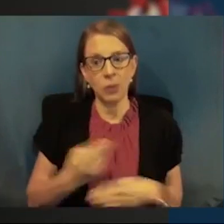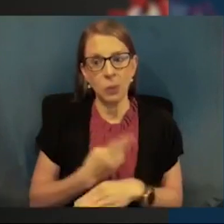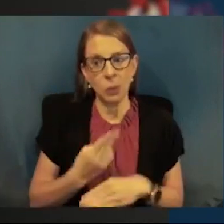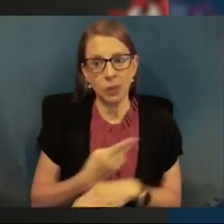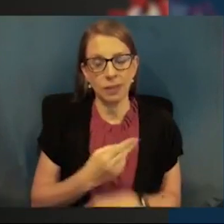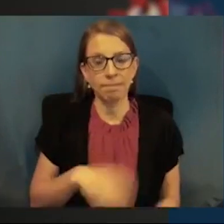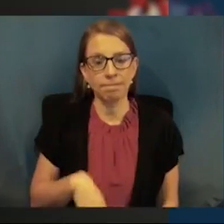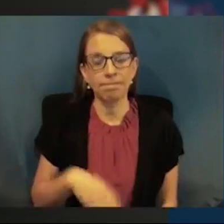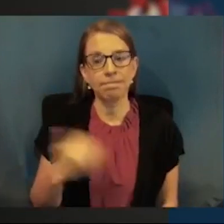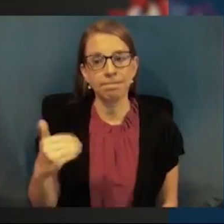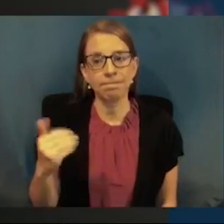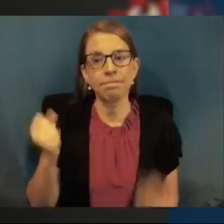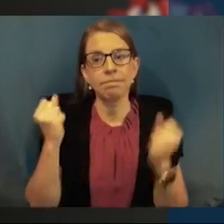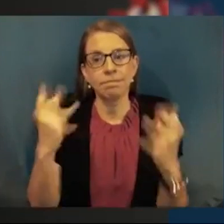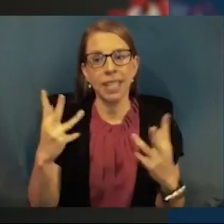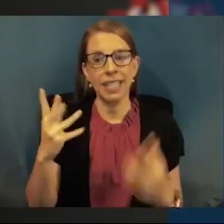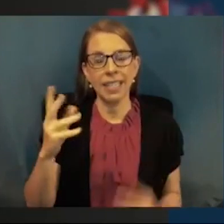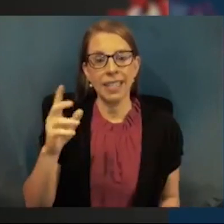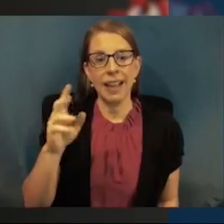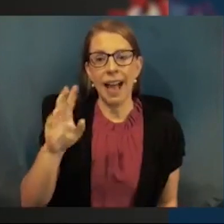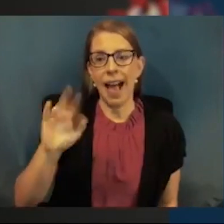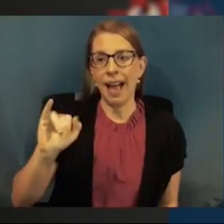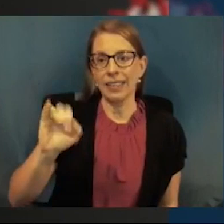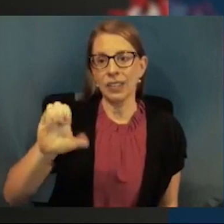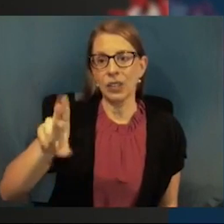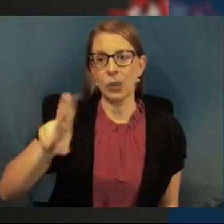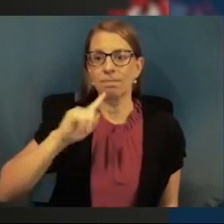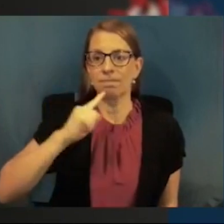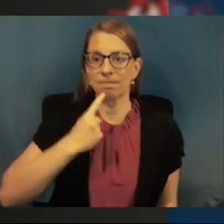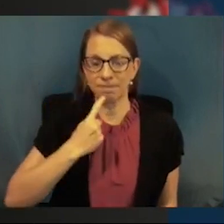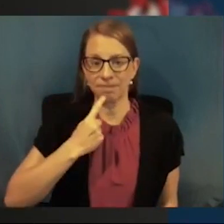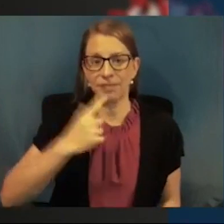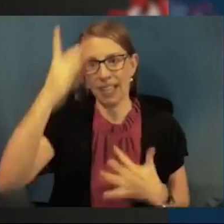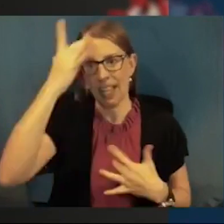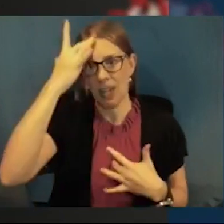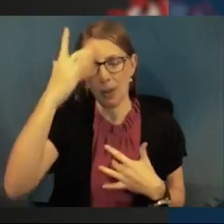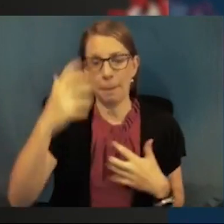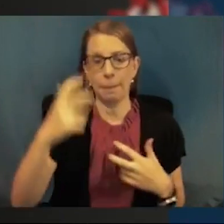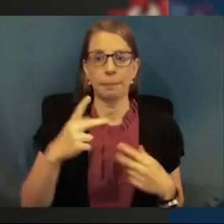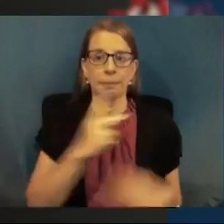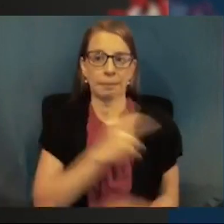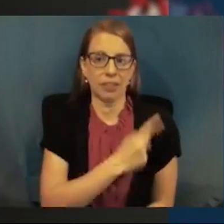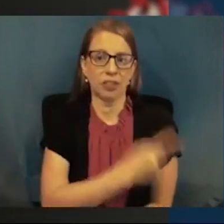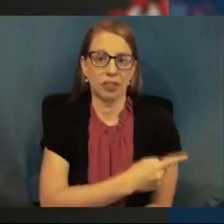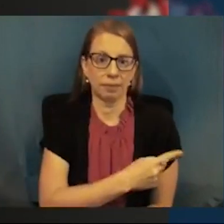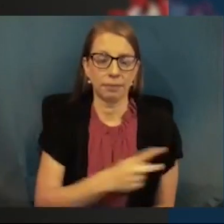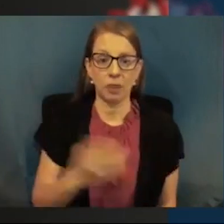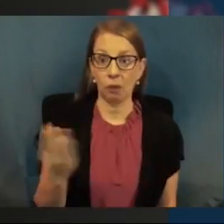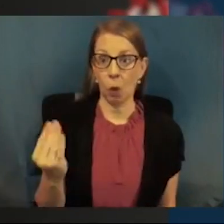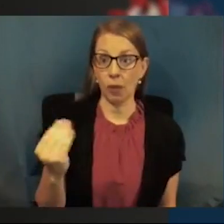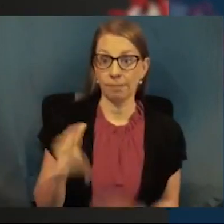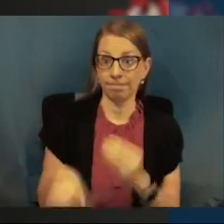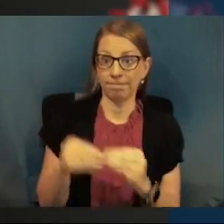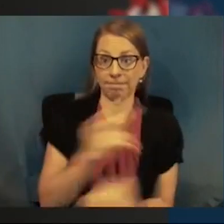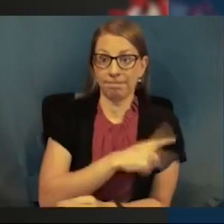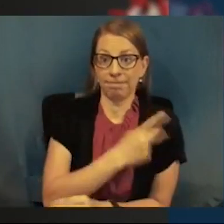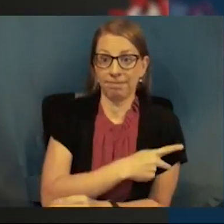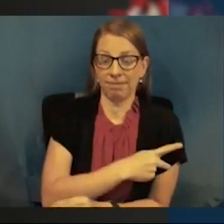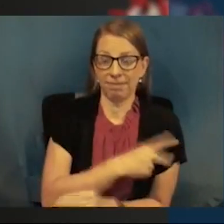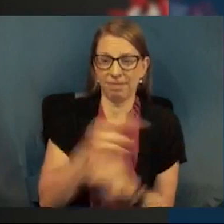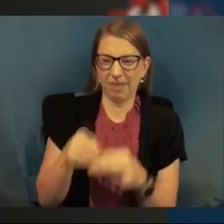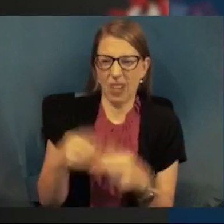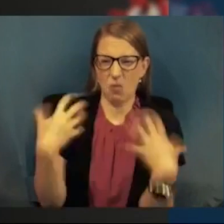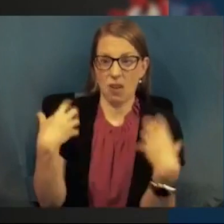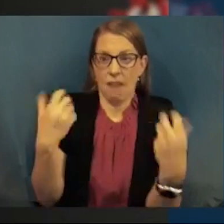of our ICU, our critically ill patients, are on the ventilator. We still do have 14 additional patients in that recovery period. So our total